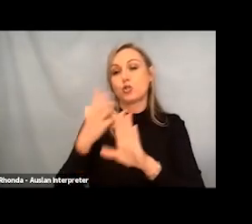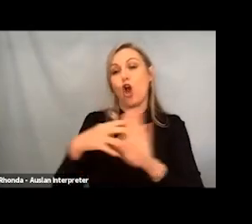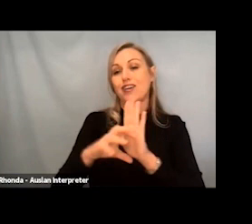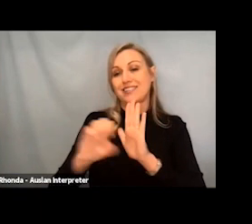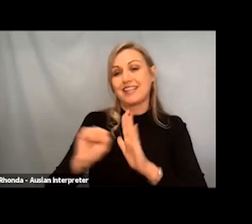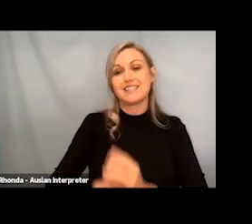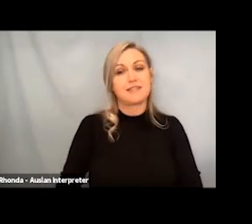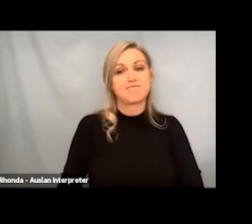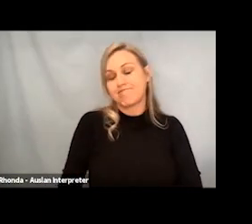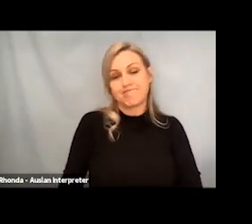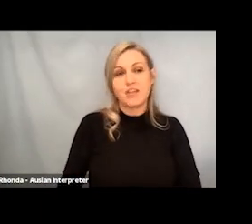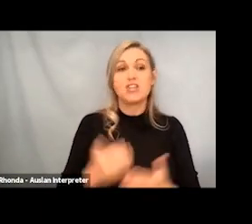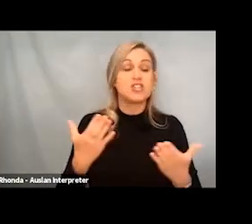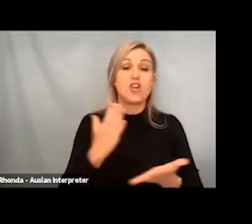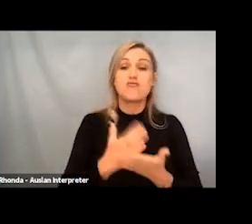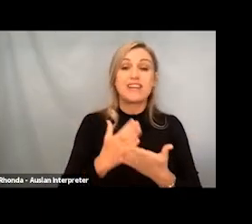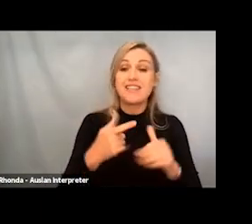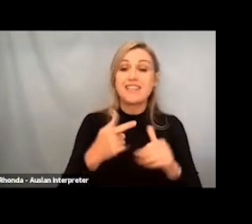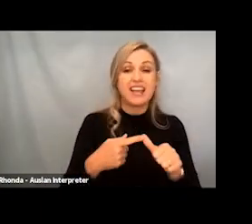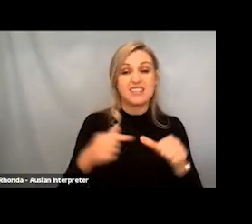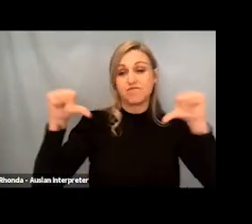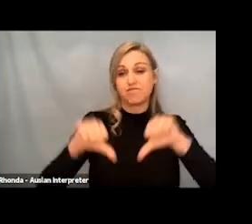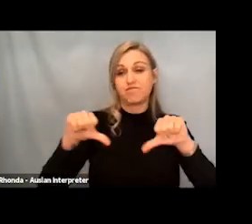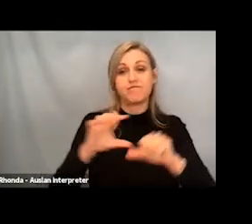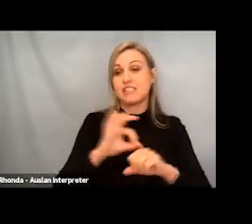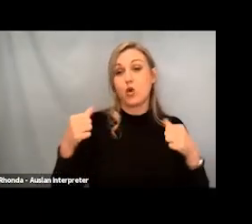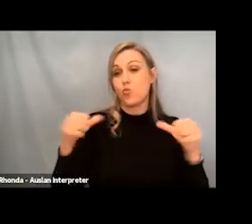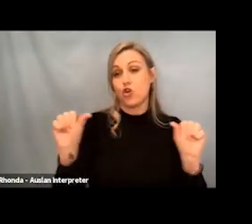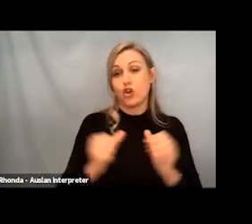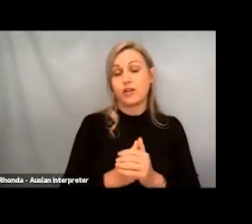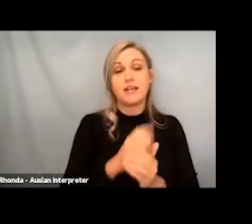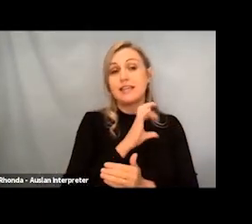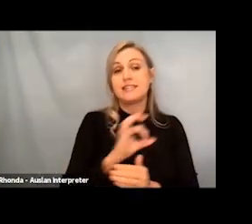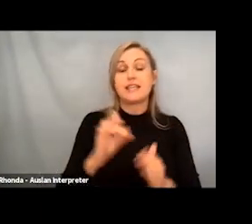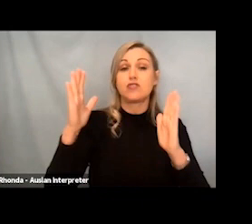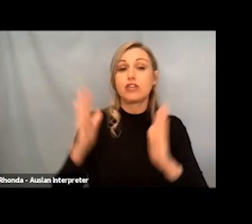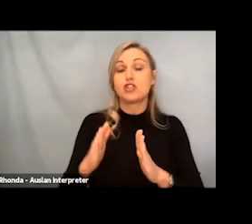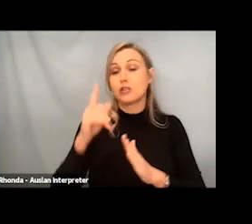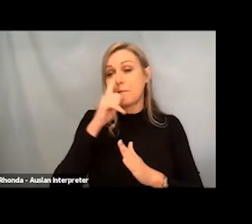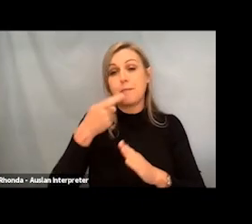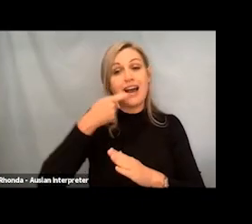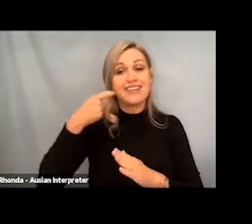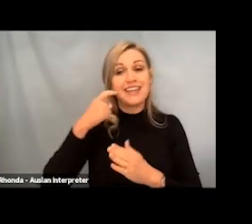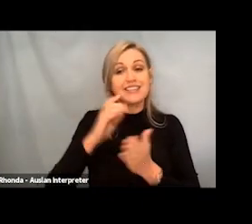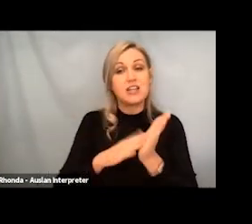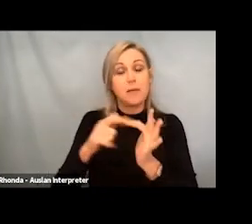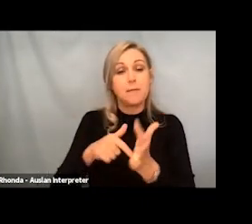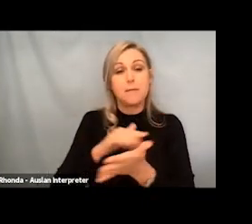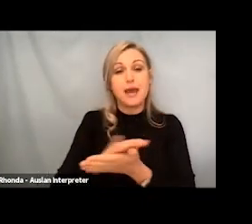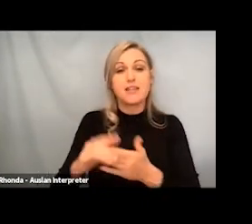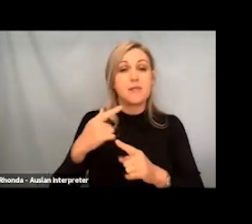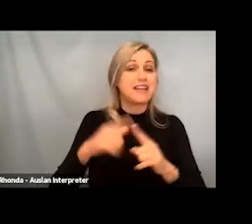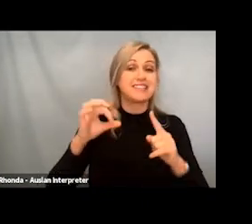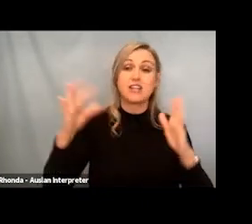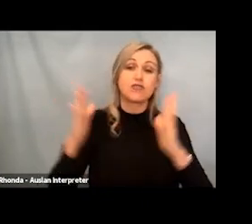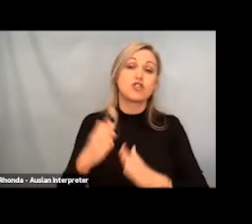So in conclusion, it didn't work. It didn't reduce methamphetamine use, and N-acetylcysteine in this dose also didn't reduce